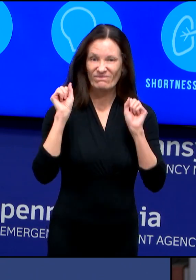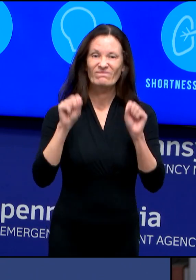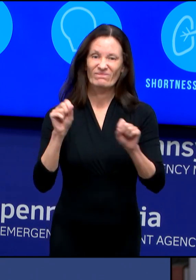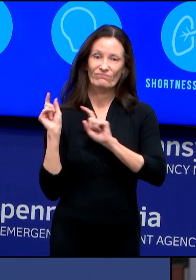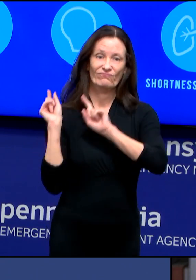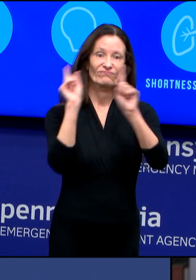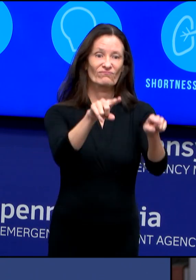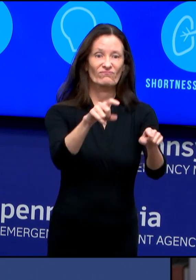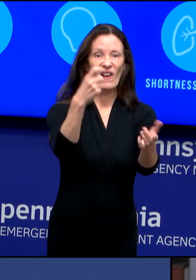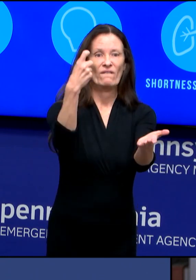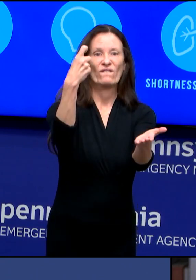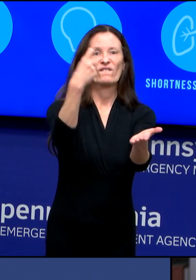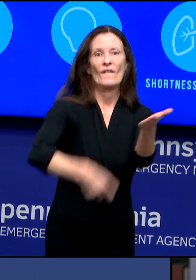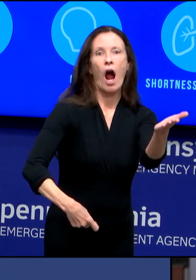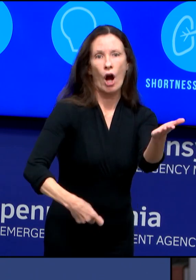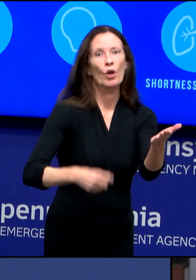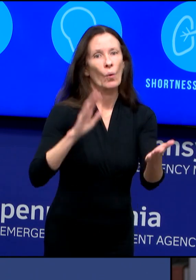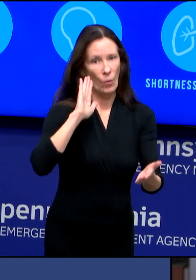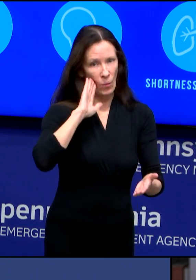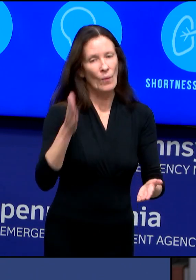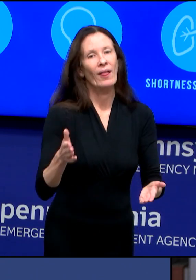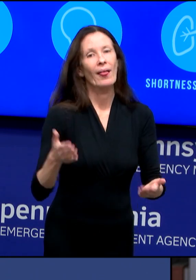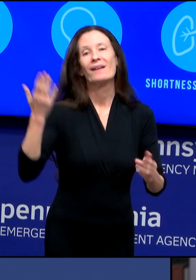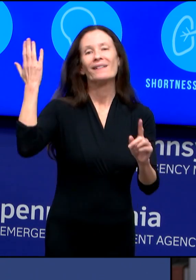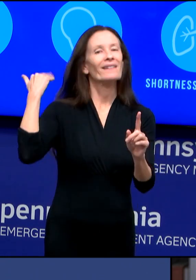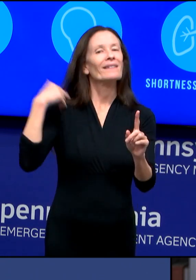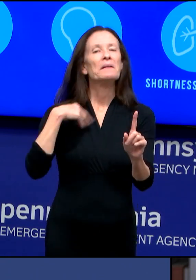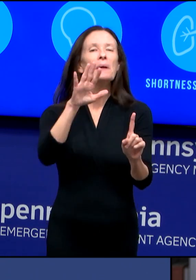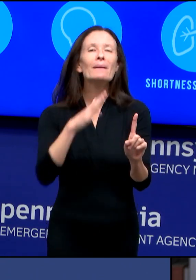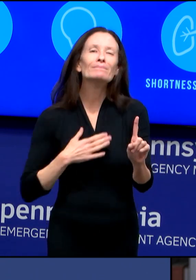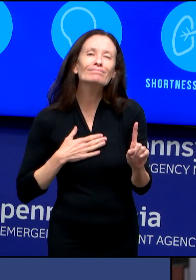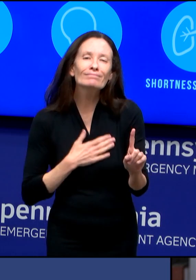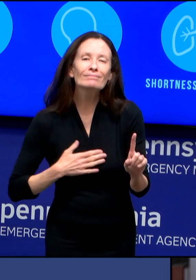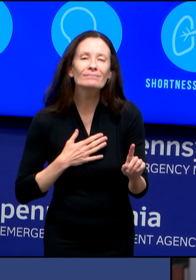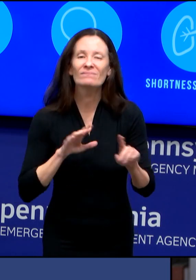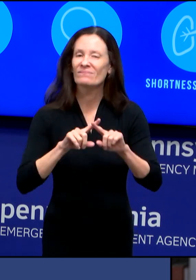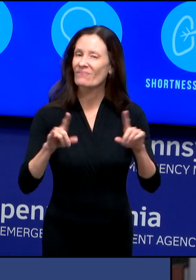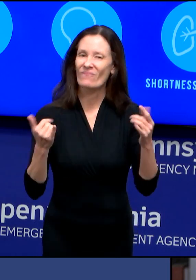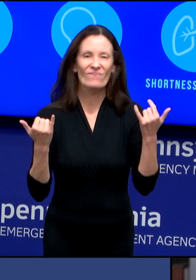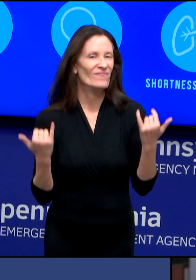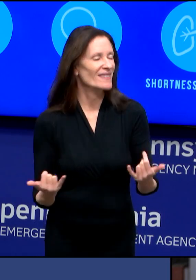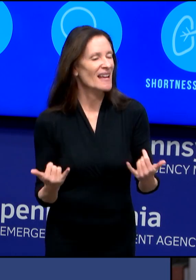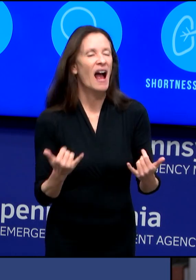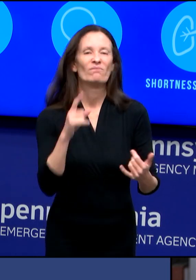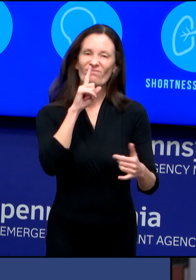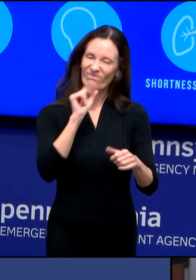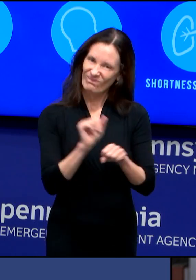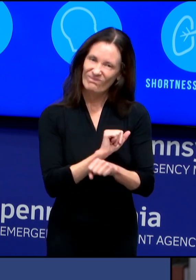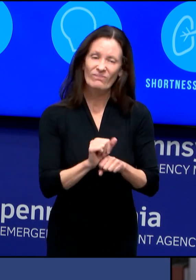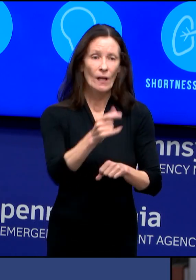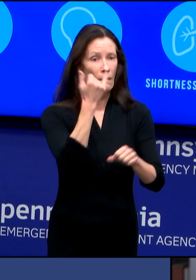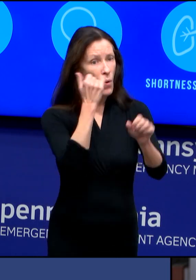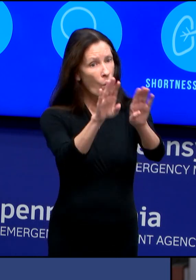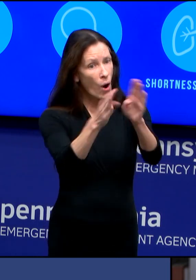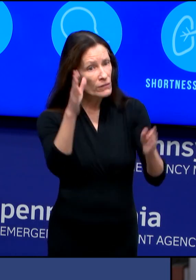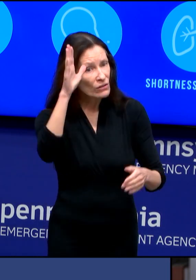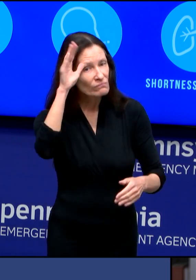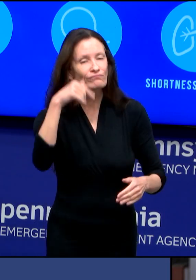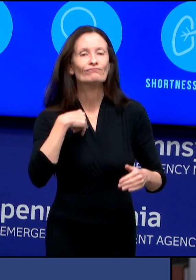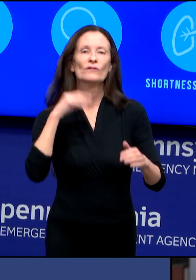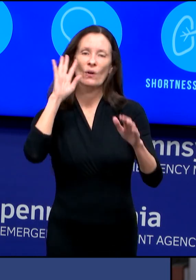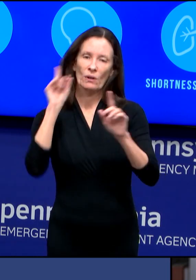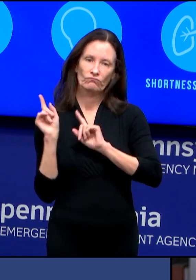to do things to make sure that bars are not open. But ultimately, this depends on the people and businesses of Pennsylvania to make the